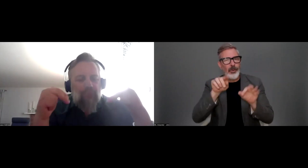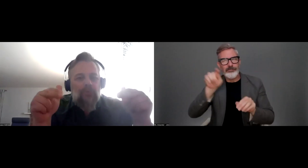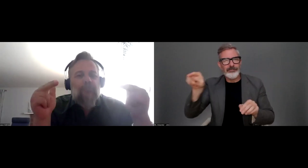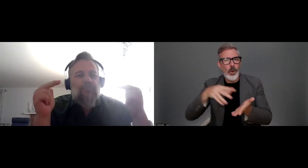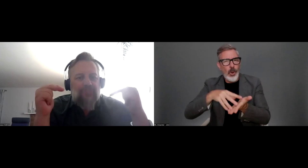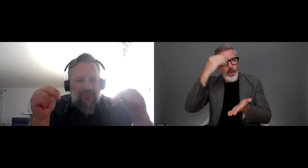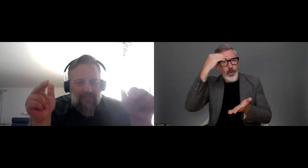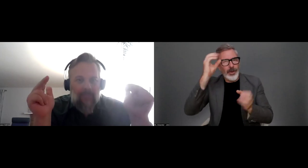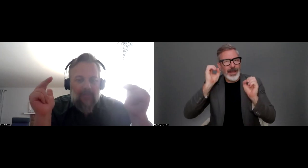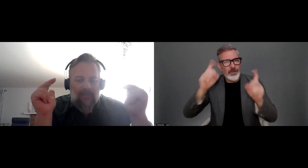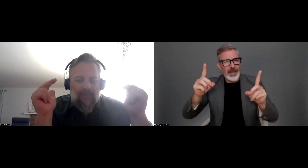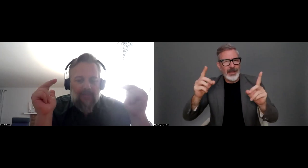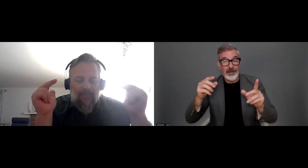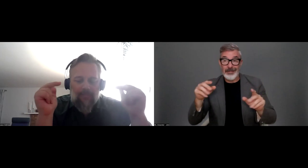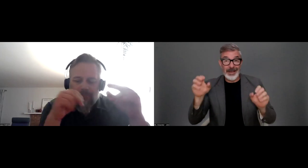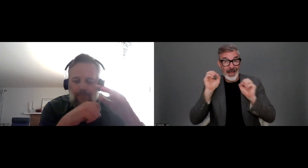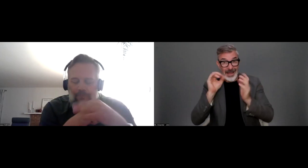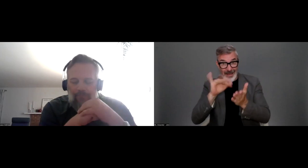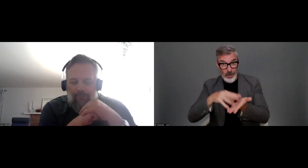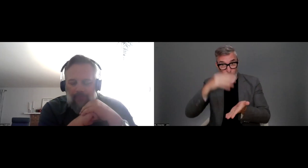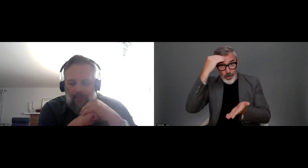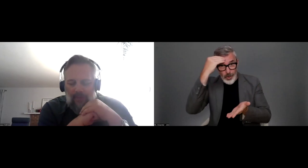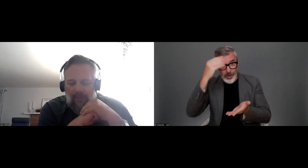Education removes the stigma.